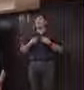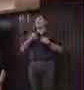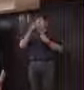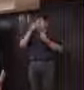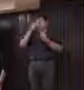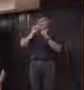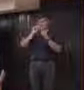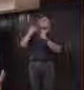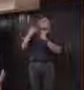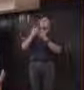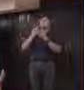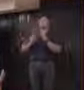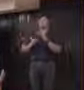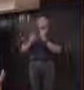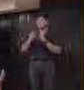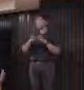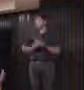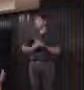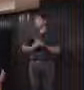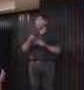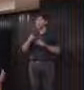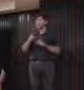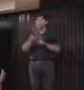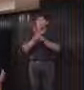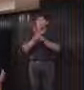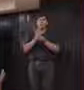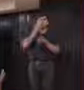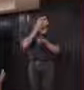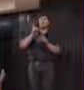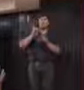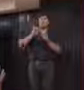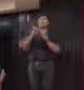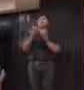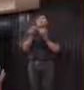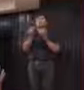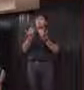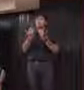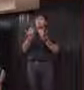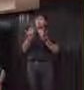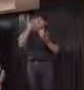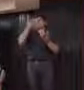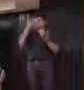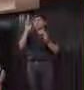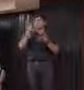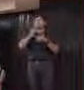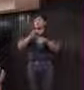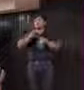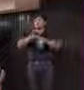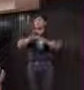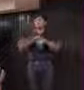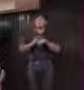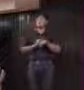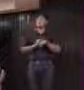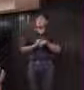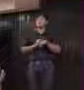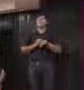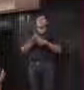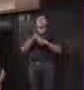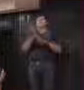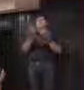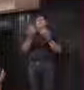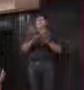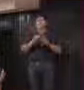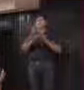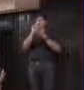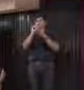you, and I think that it's hard to see how that's going to happen at this point of time. I know that there are many other things that I'd like to